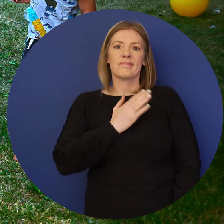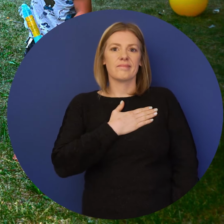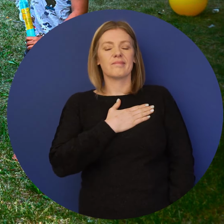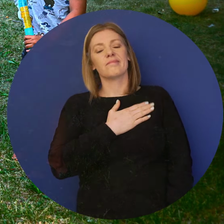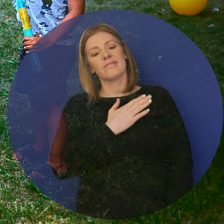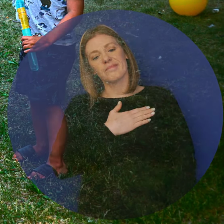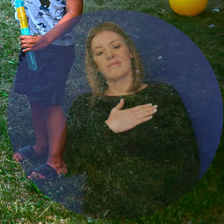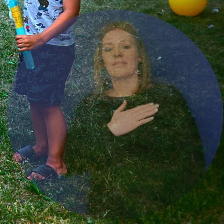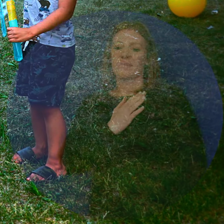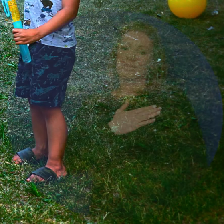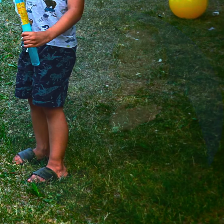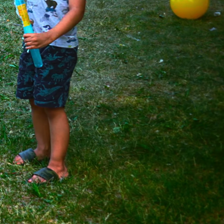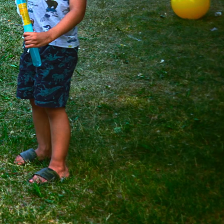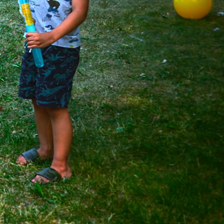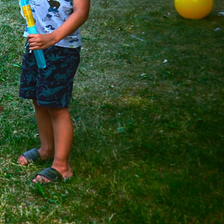We'll be right back.